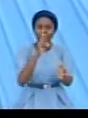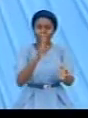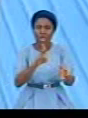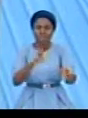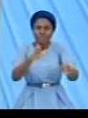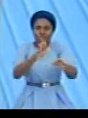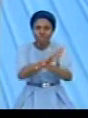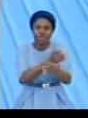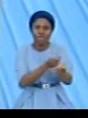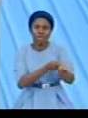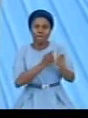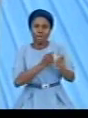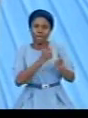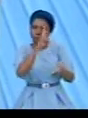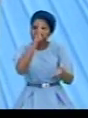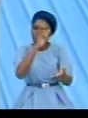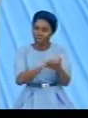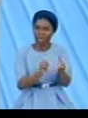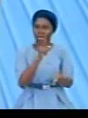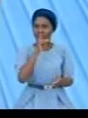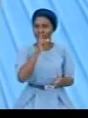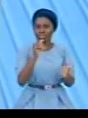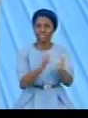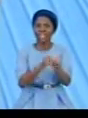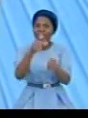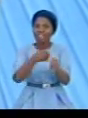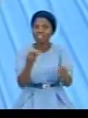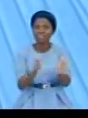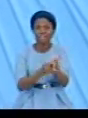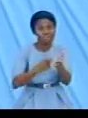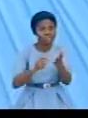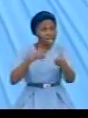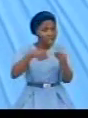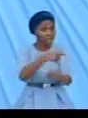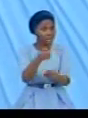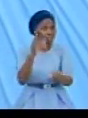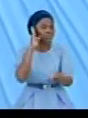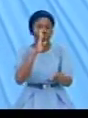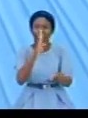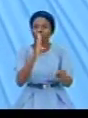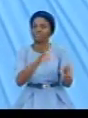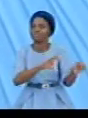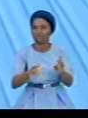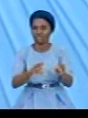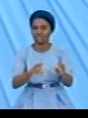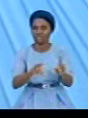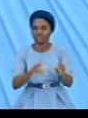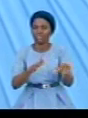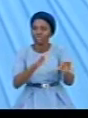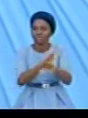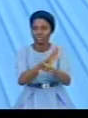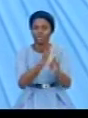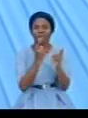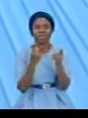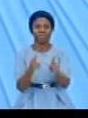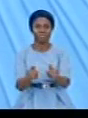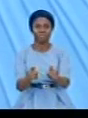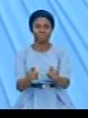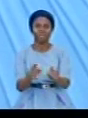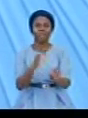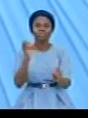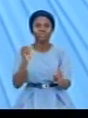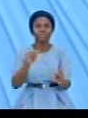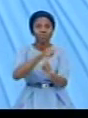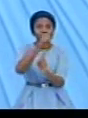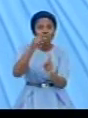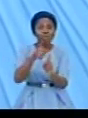written concerning you, everything will be fulfilled. And so when a persecutor comes, and the persecutor is